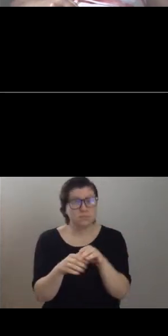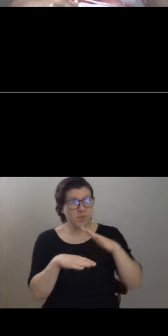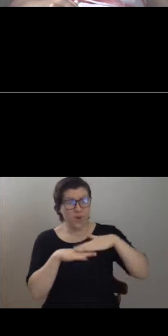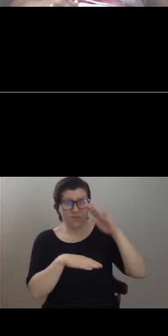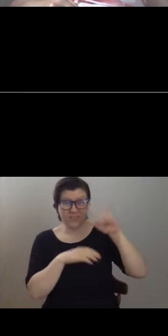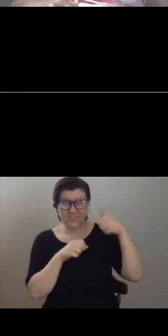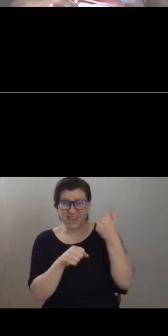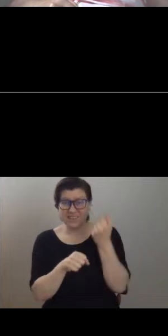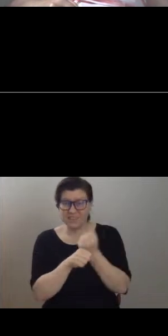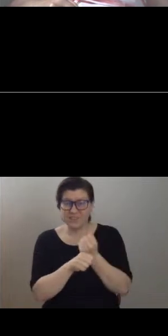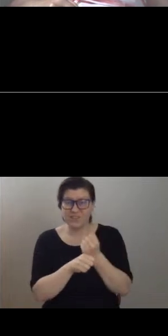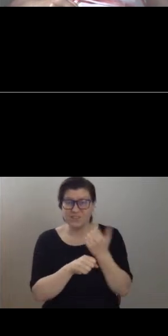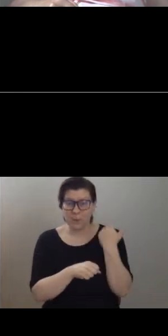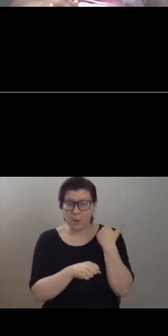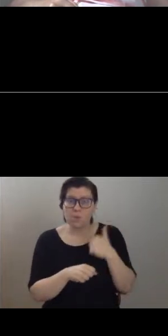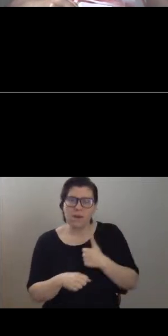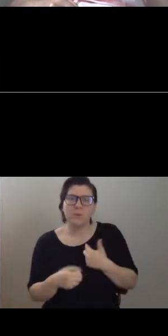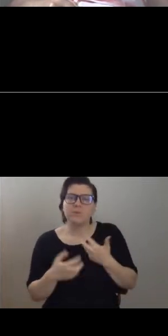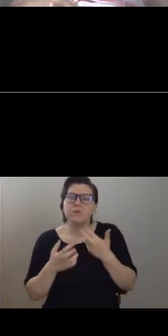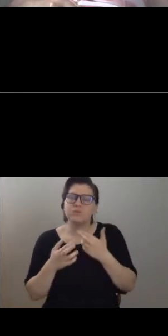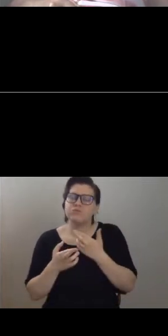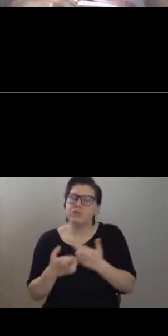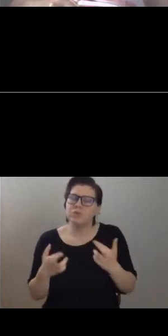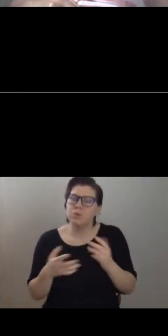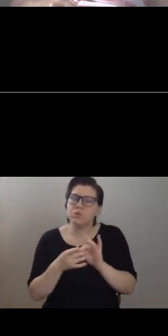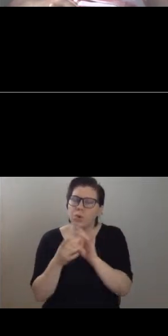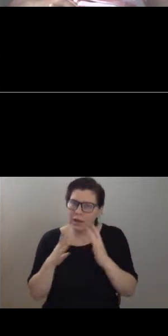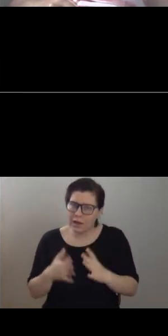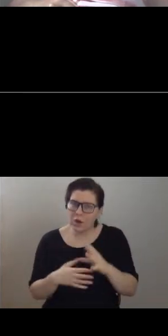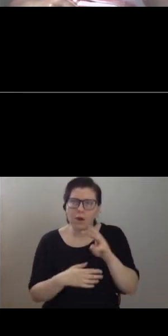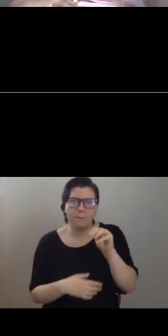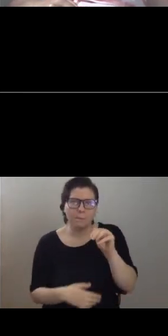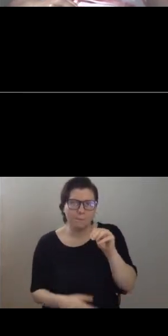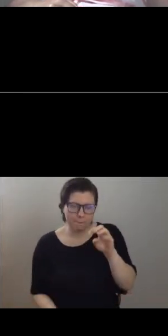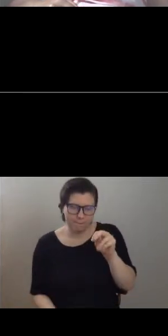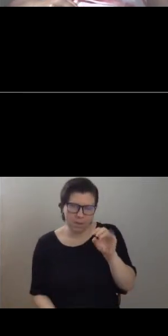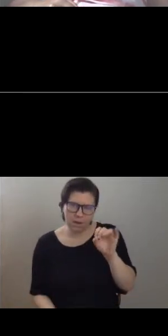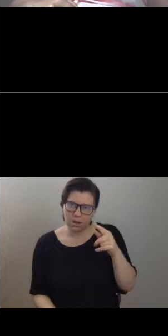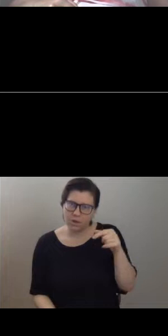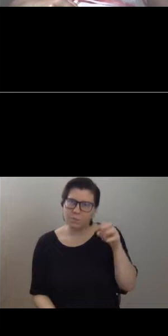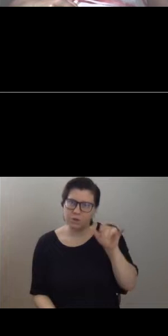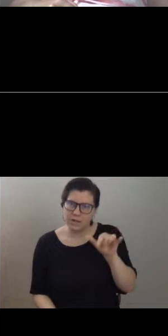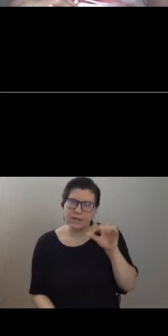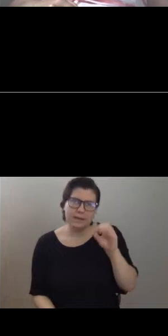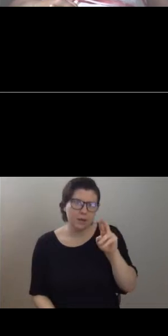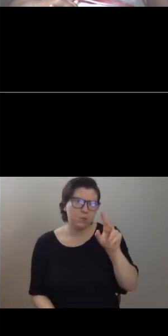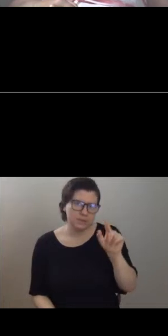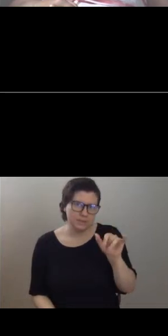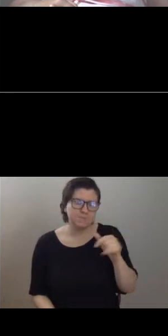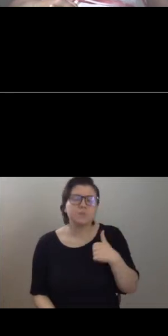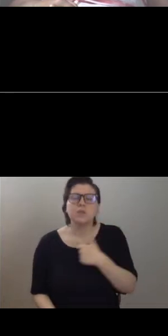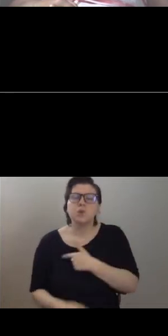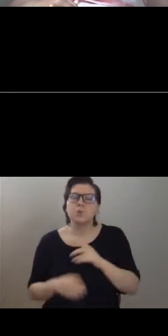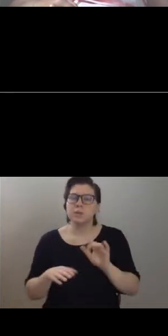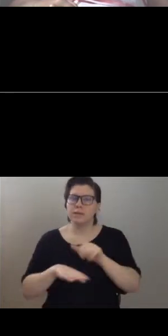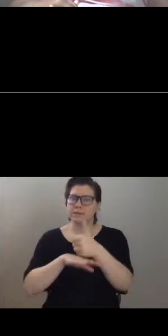resource coordinator in Montgomery County, we organized a voter registration drive for people we